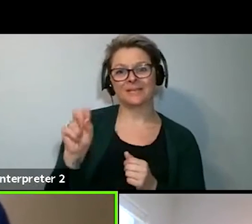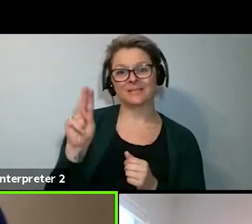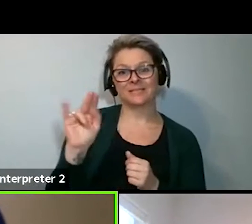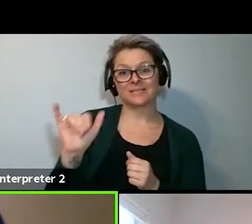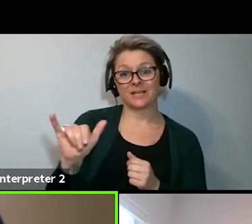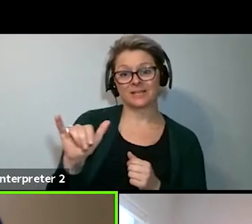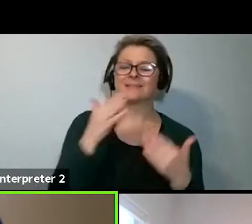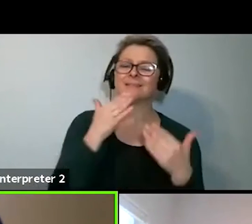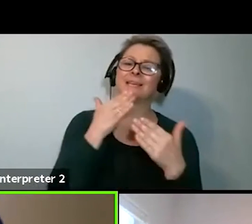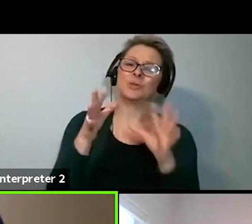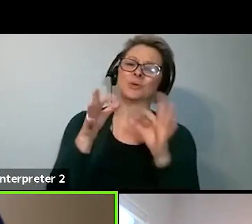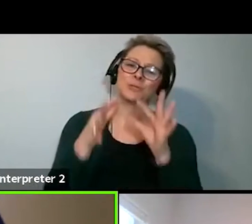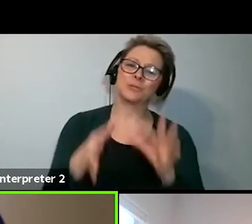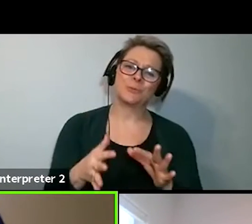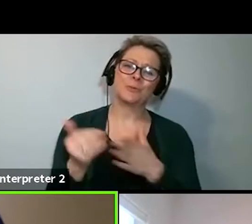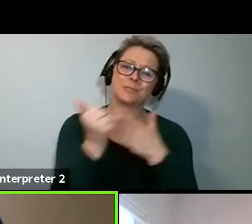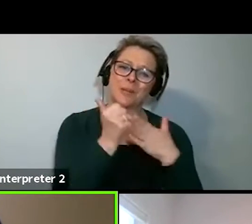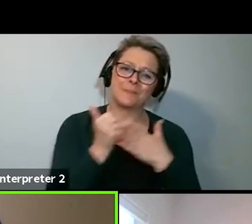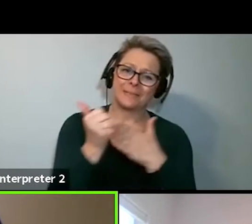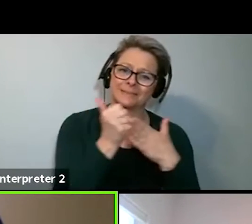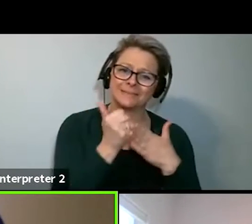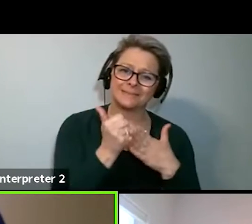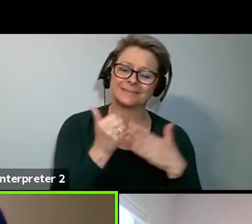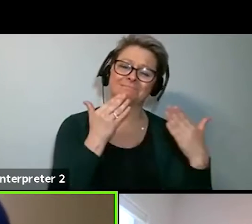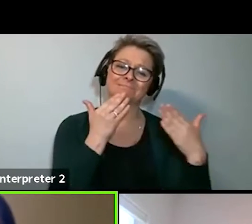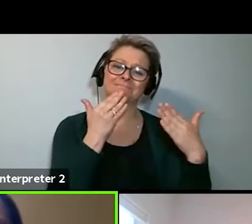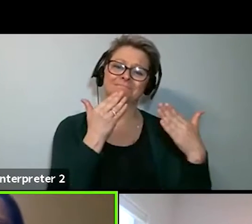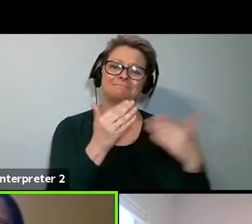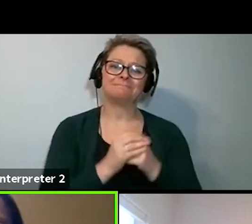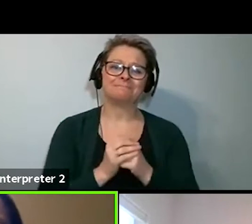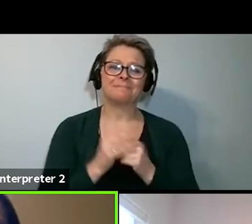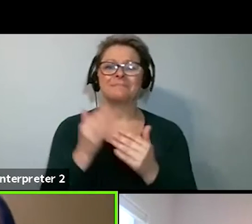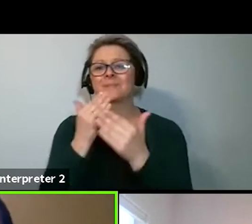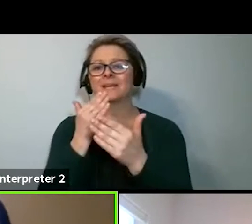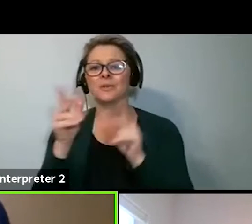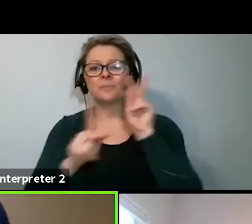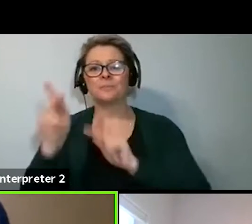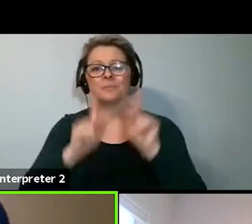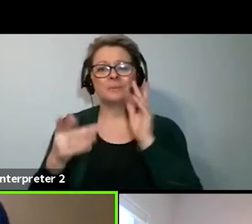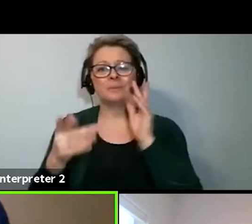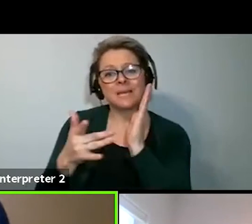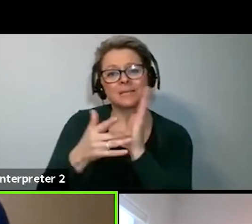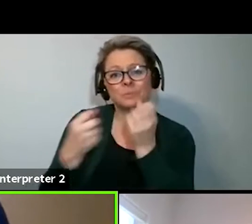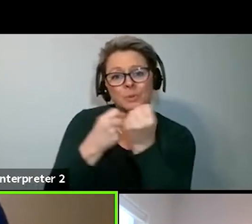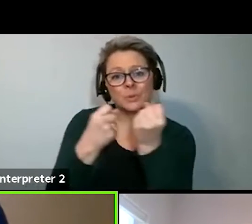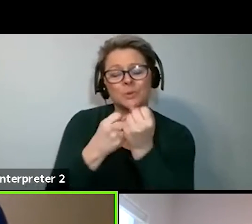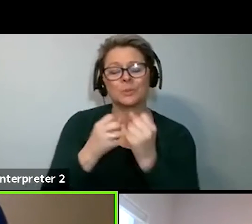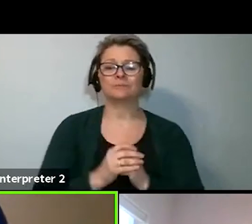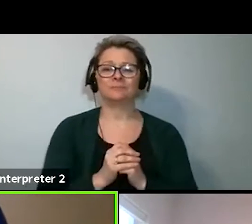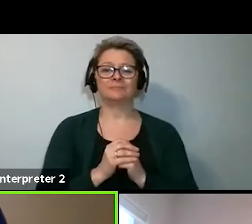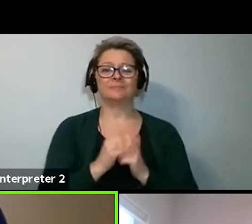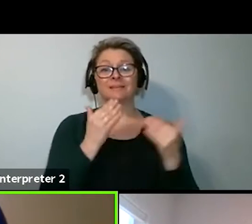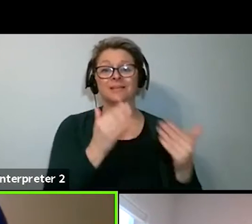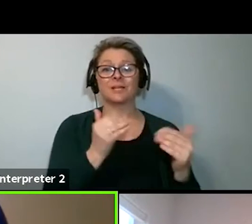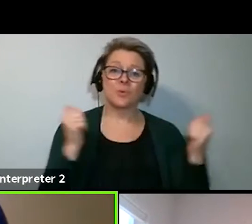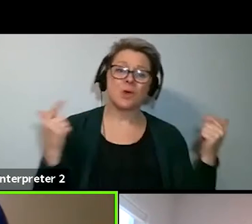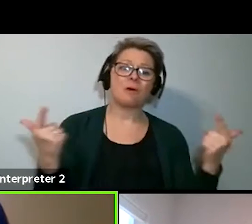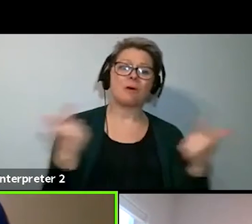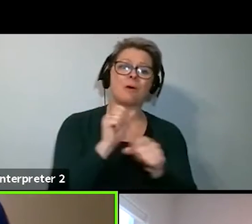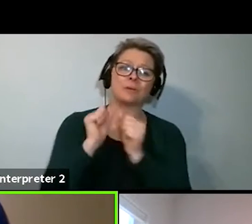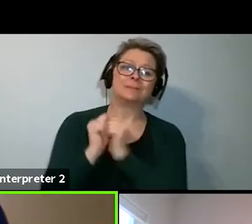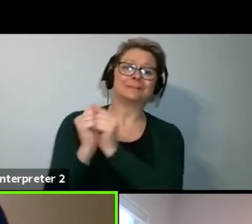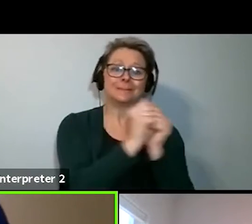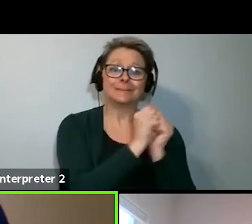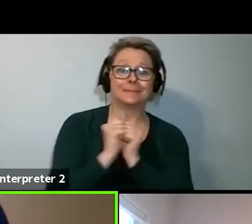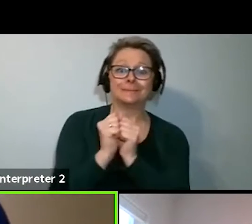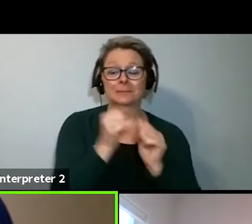of the interpreters helping us out. Big thanks to people on tech and everyone who pulled this together in next to